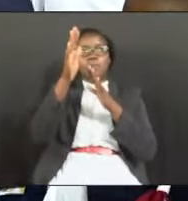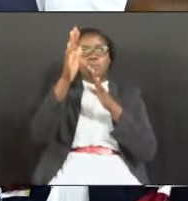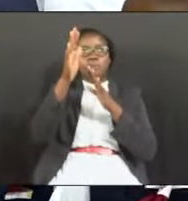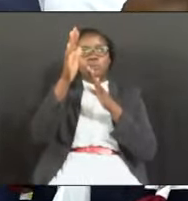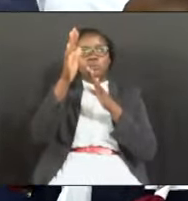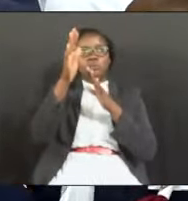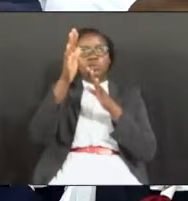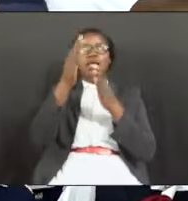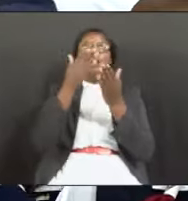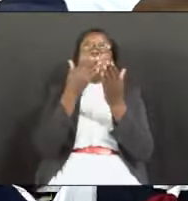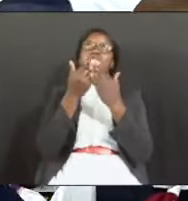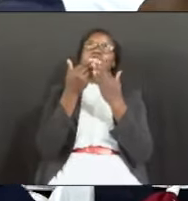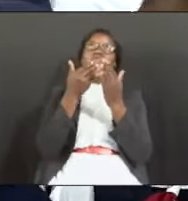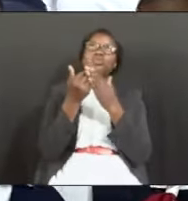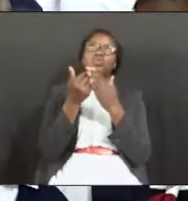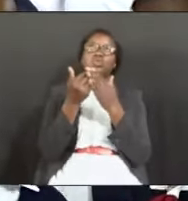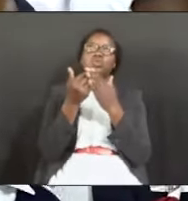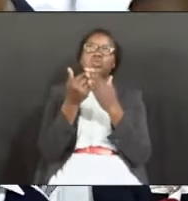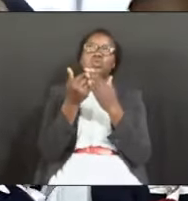thank you